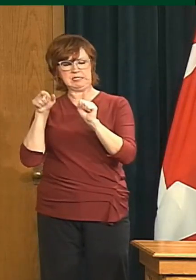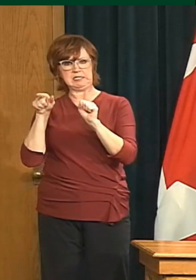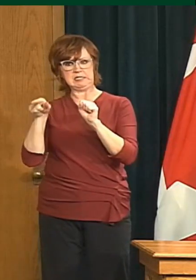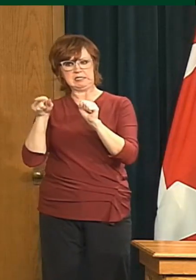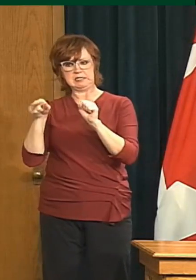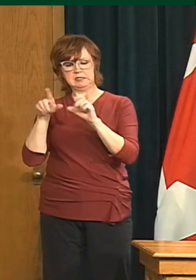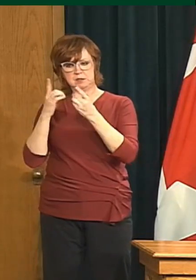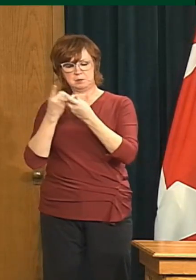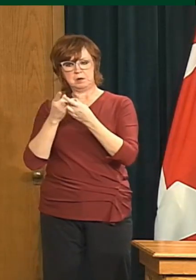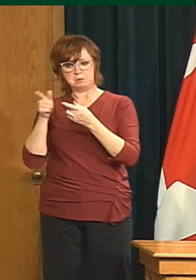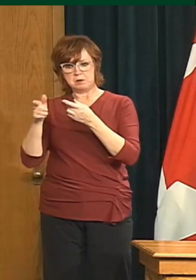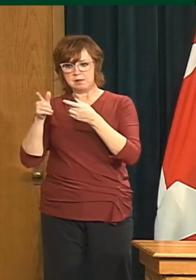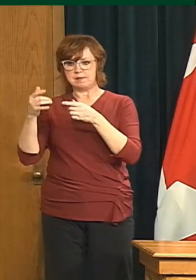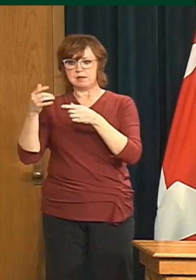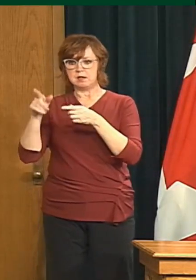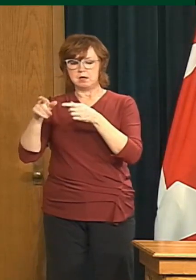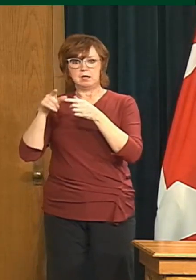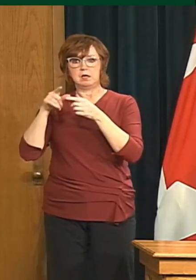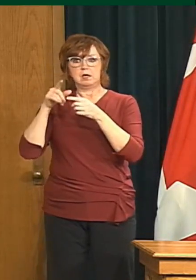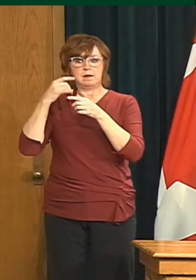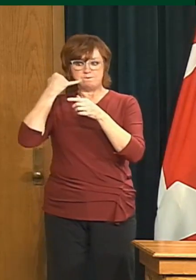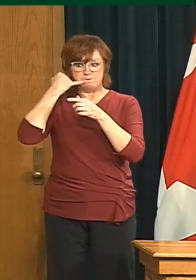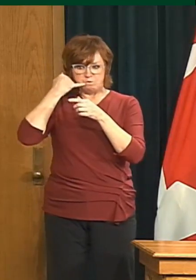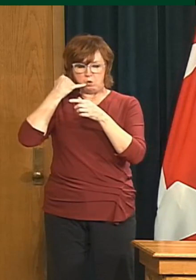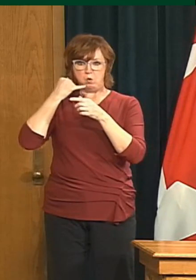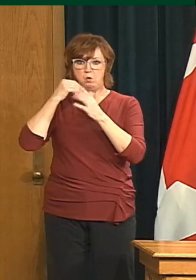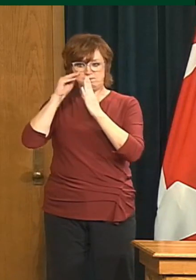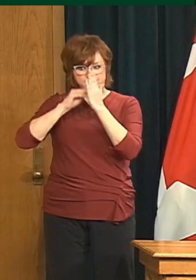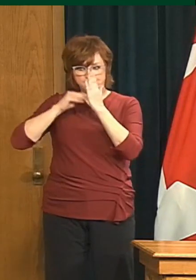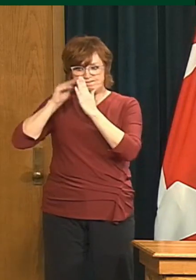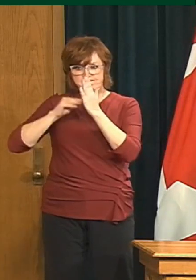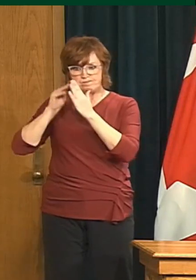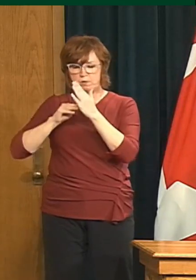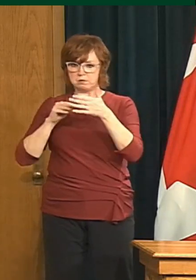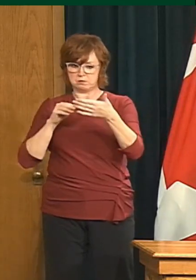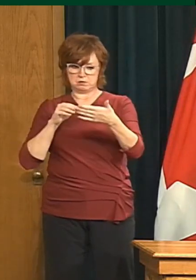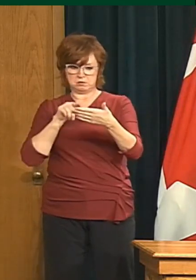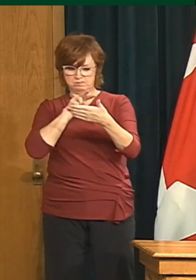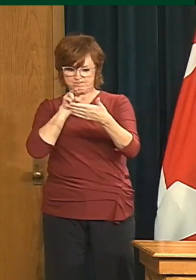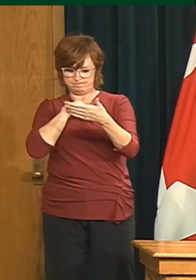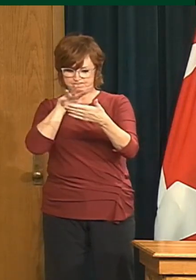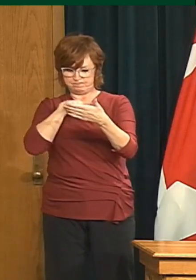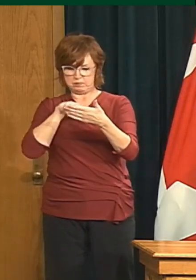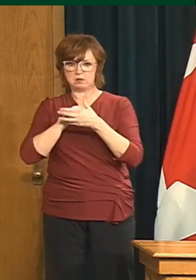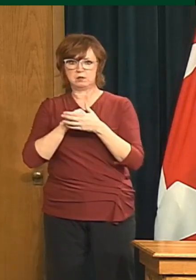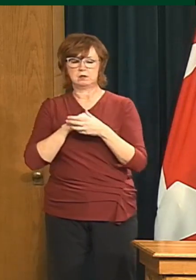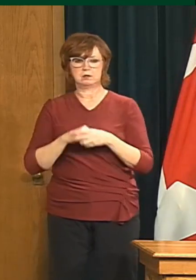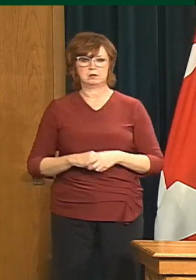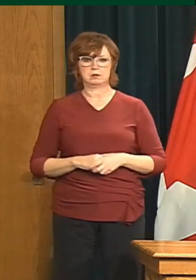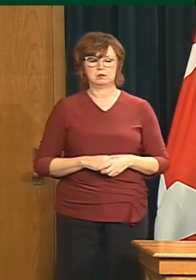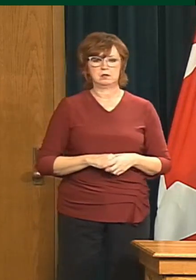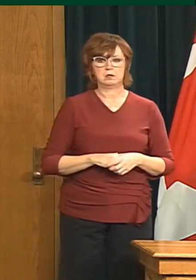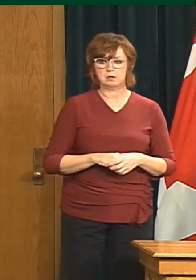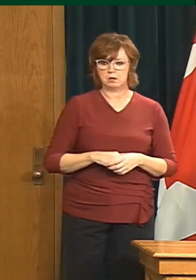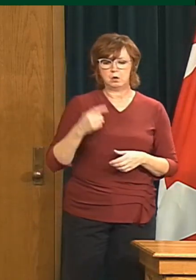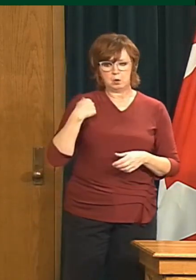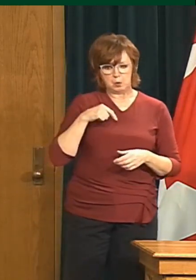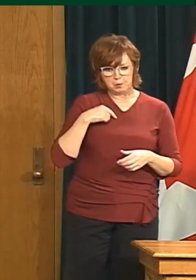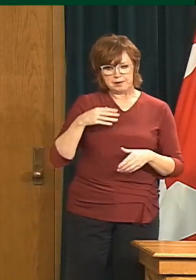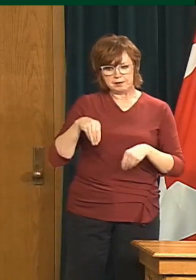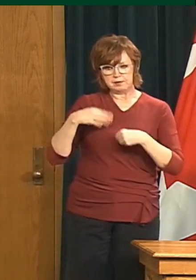we have actually provided public safety officials or ESOs on the ground in communities, not to ticket people, but